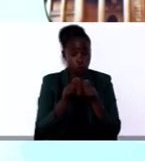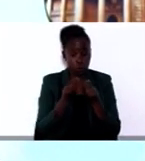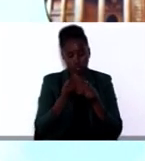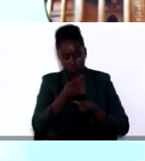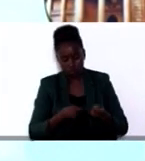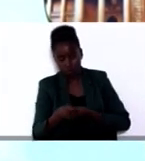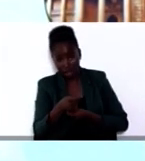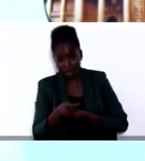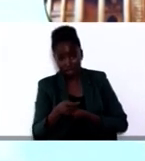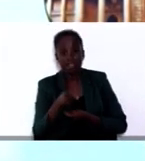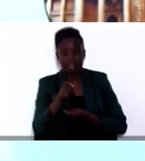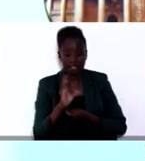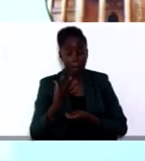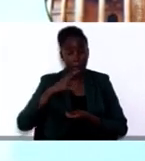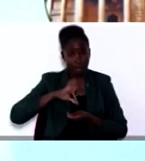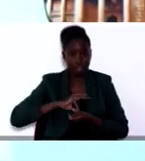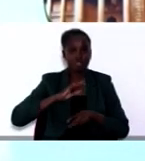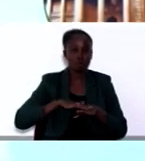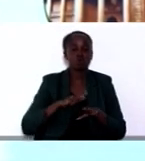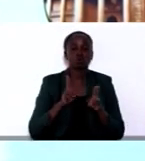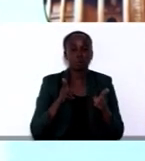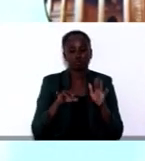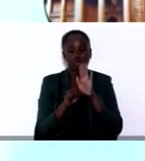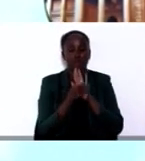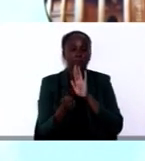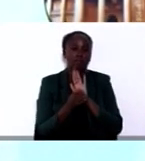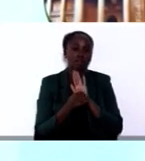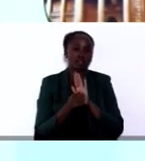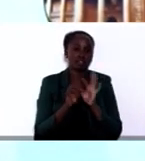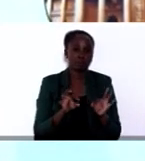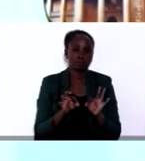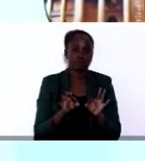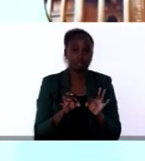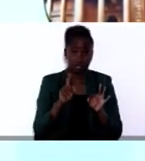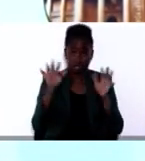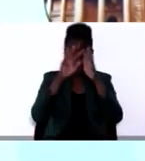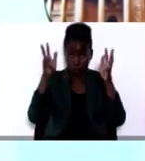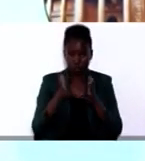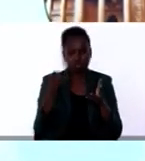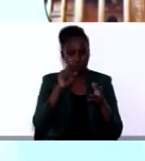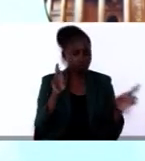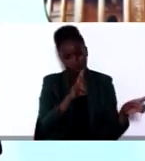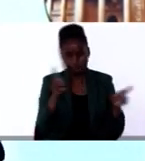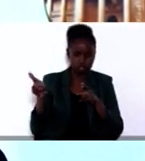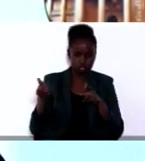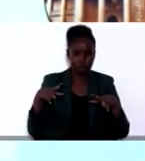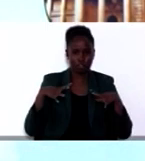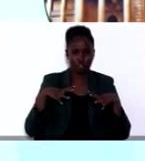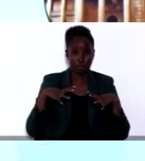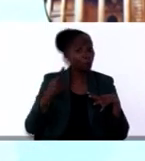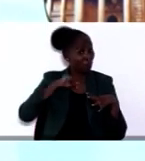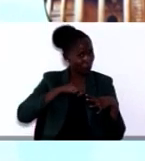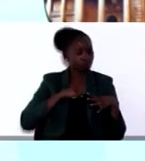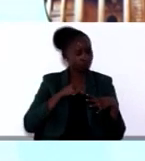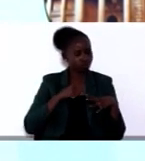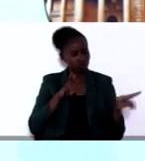benefit the largest common market in the world. Our province must prepare fully for this moment, and we are prepared